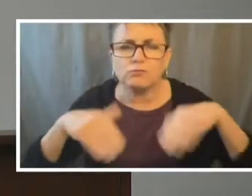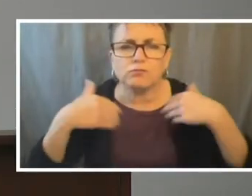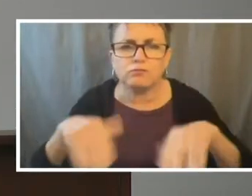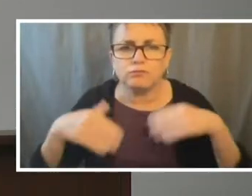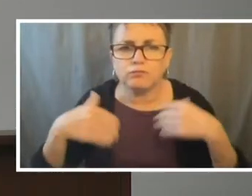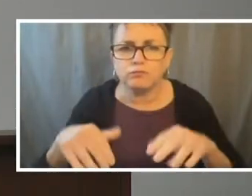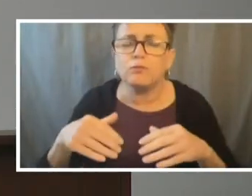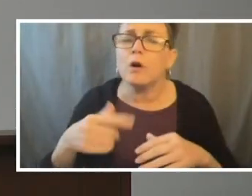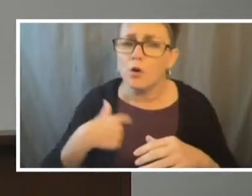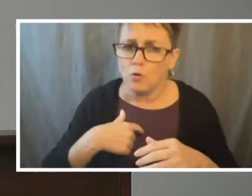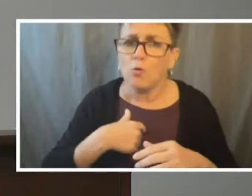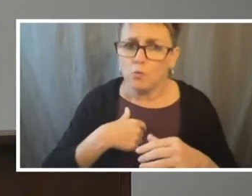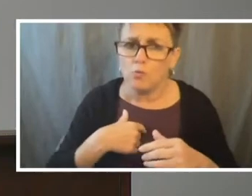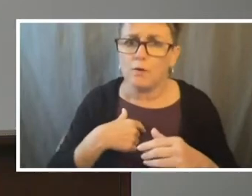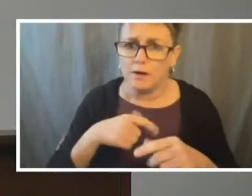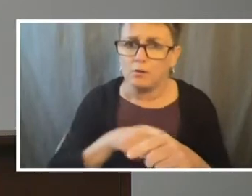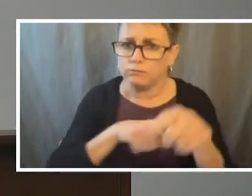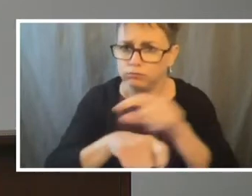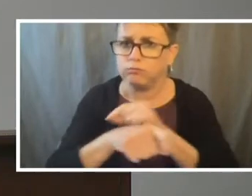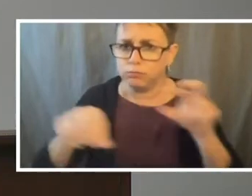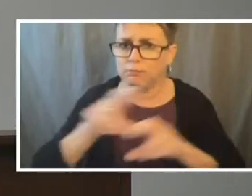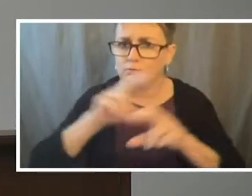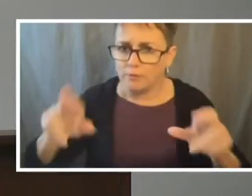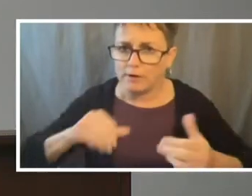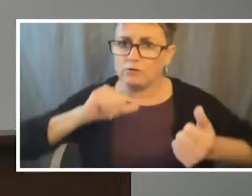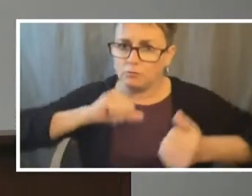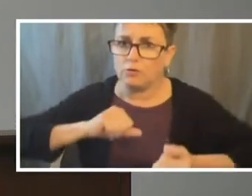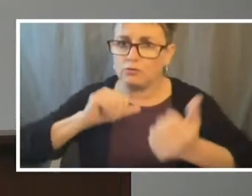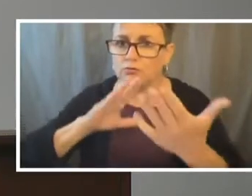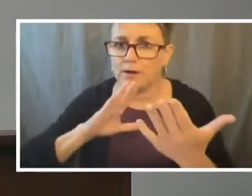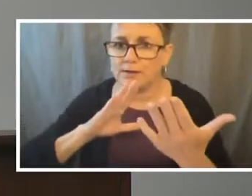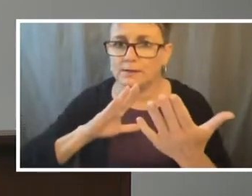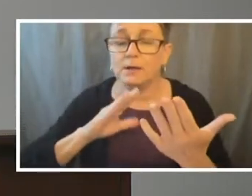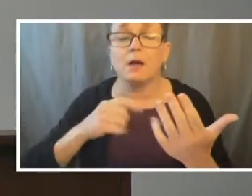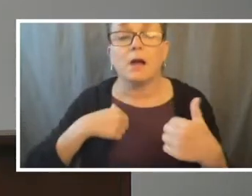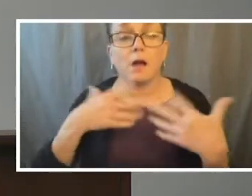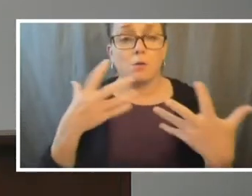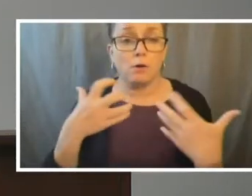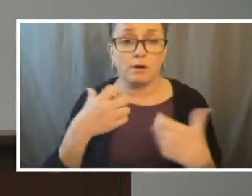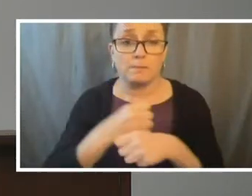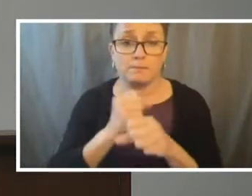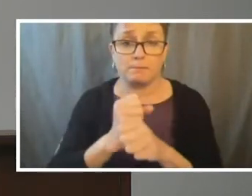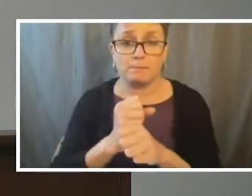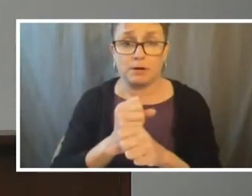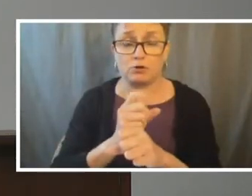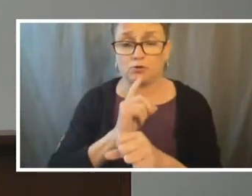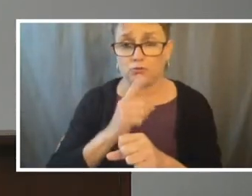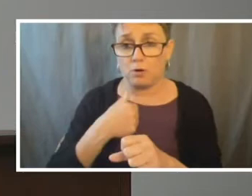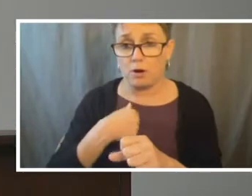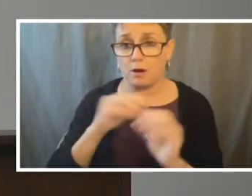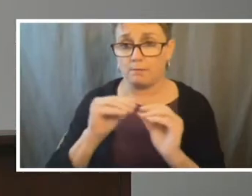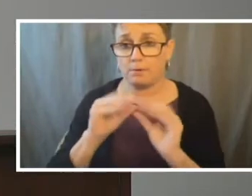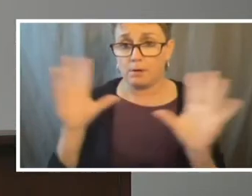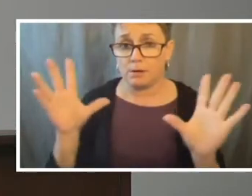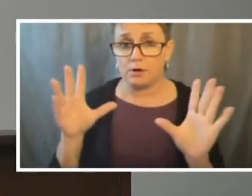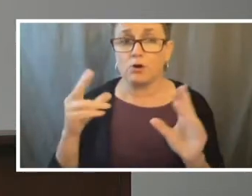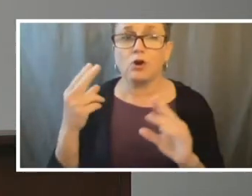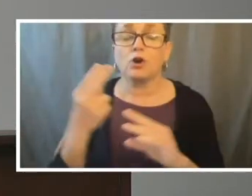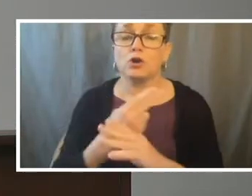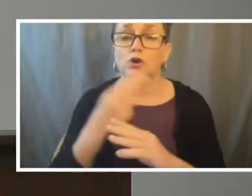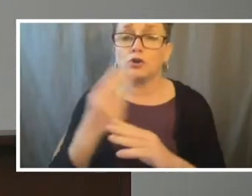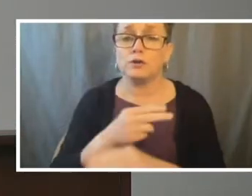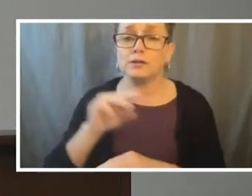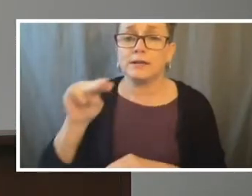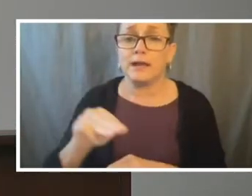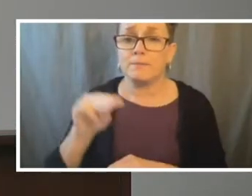to engage in these discussions. I want to make clear that the use of MS Teams and webinar in